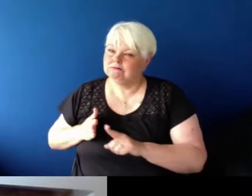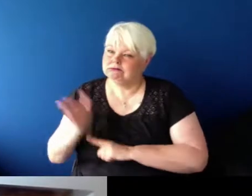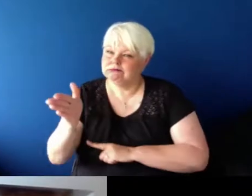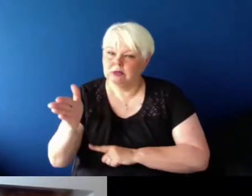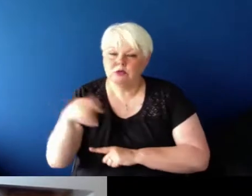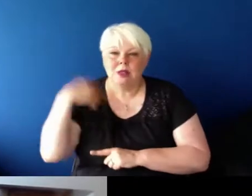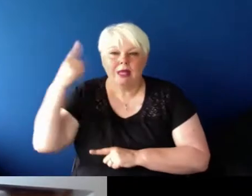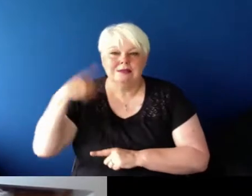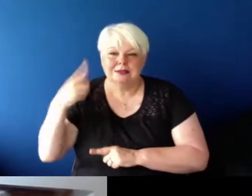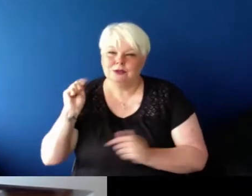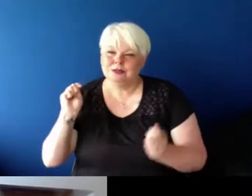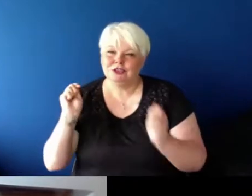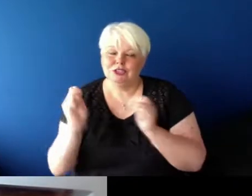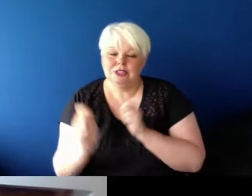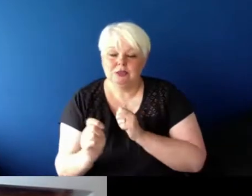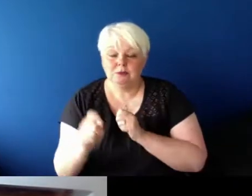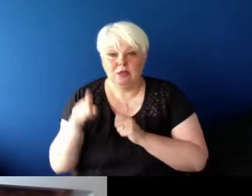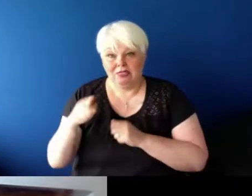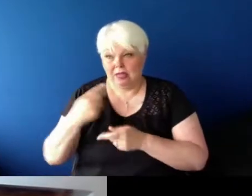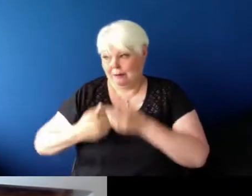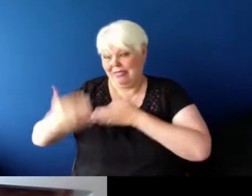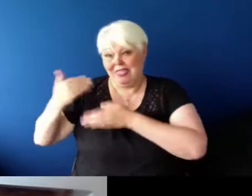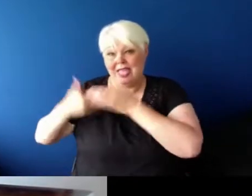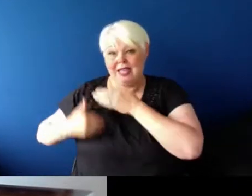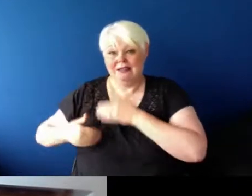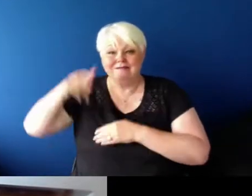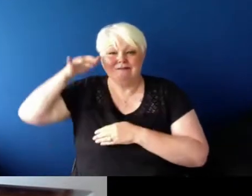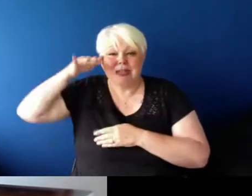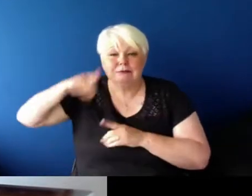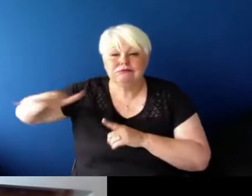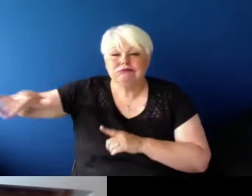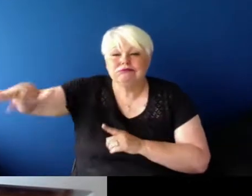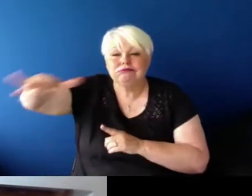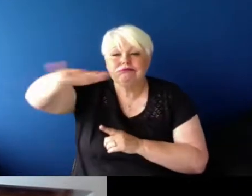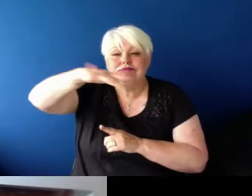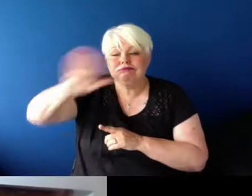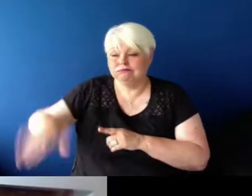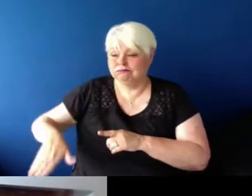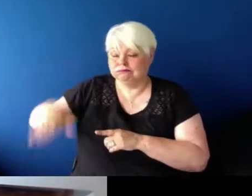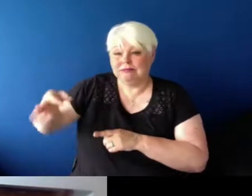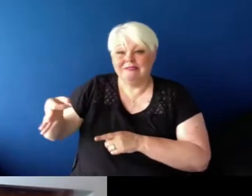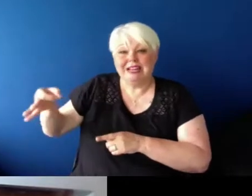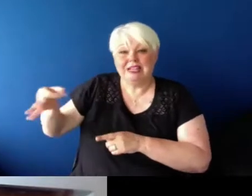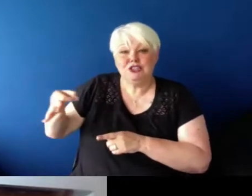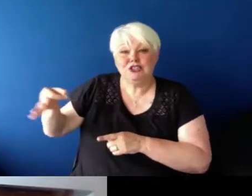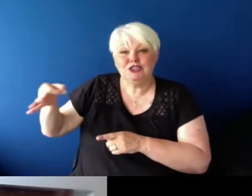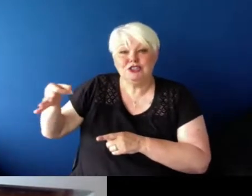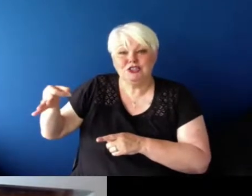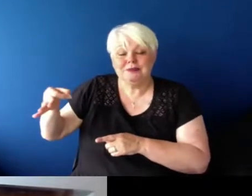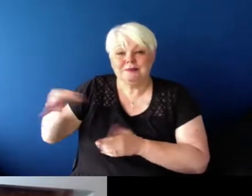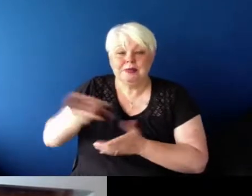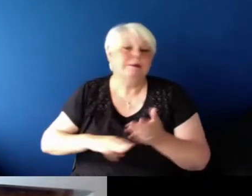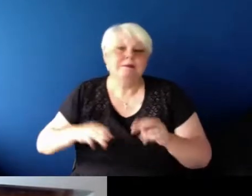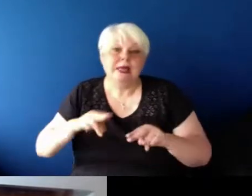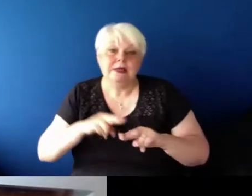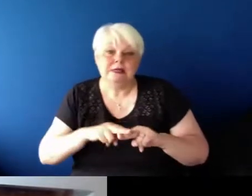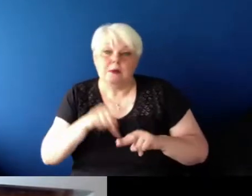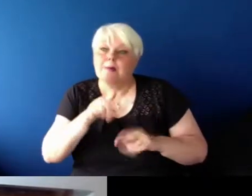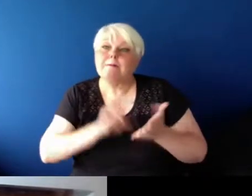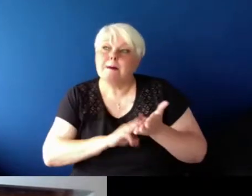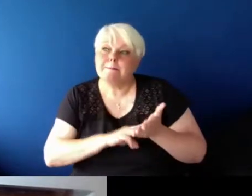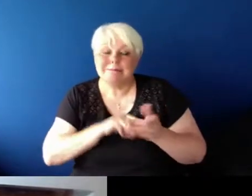rural, and I grew up in a fairly small village. And my parents, my mum